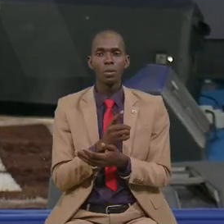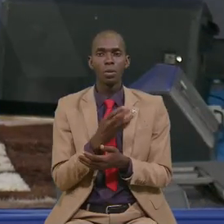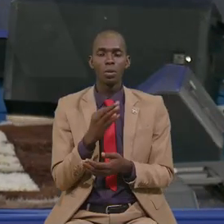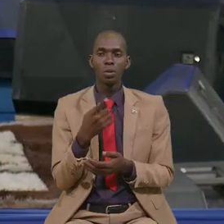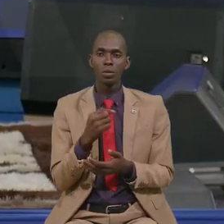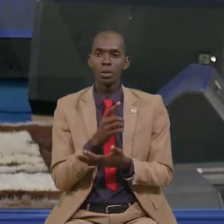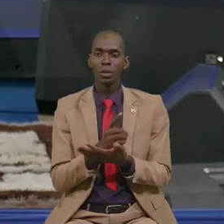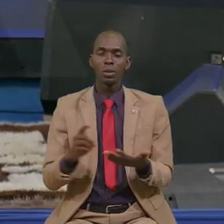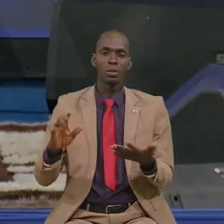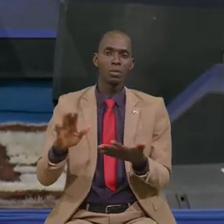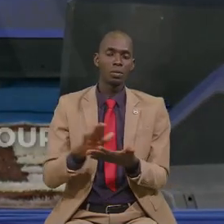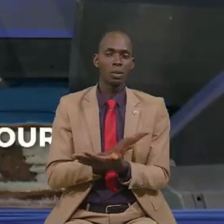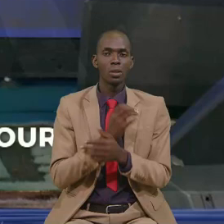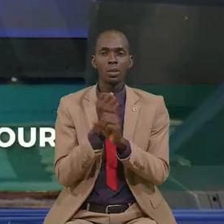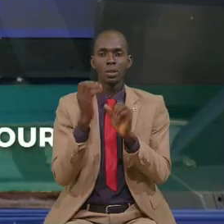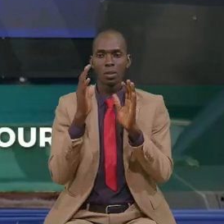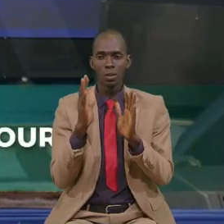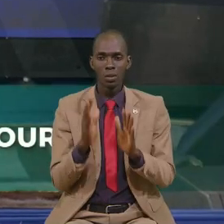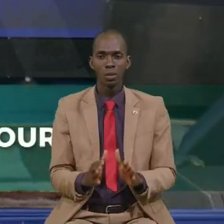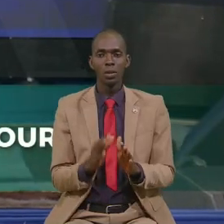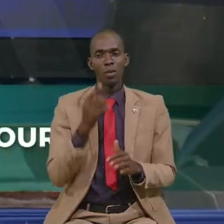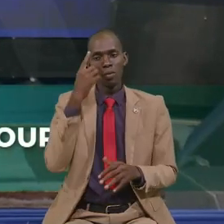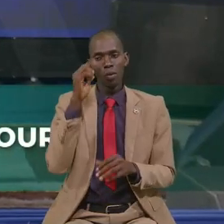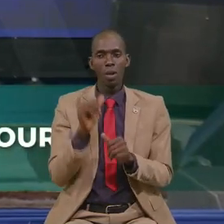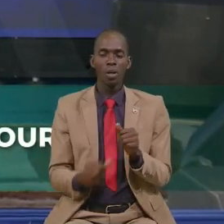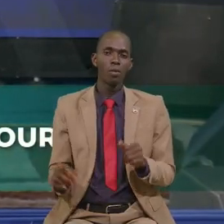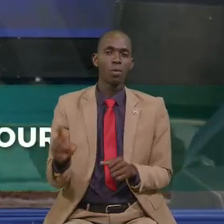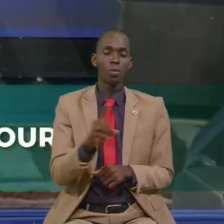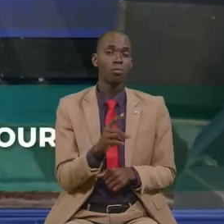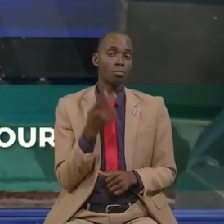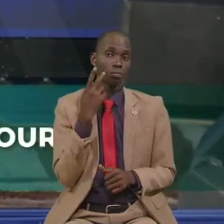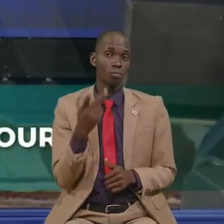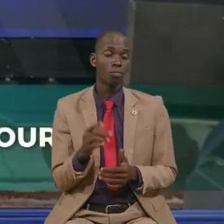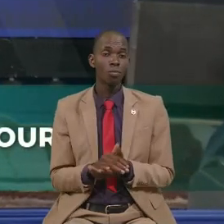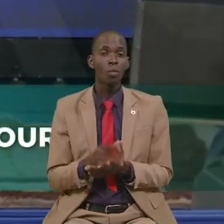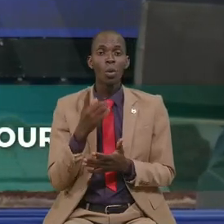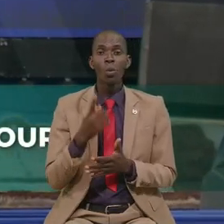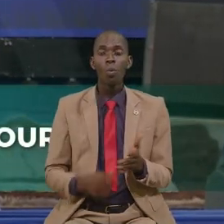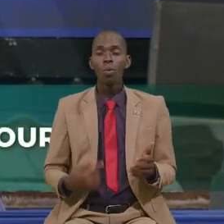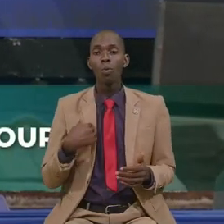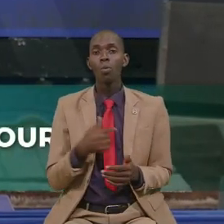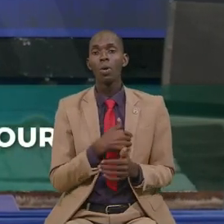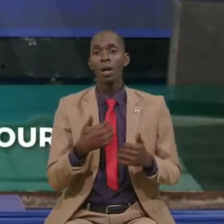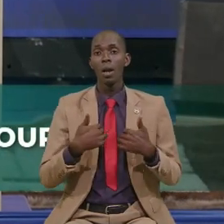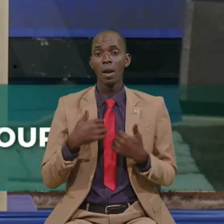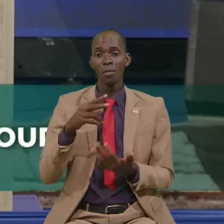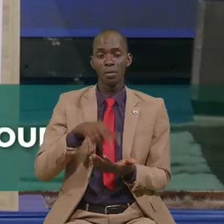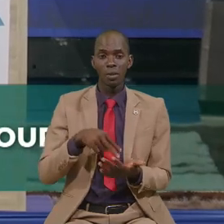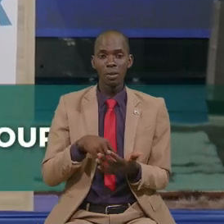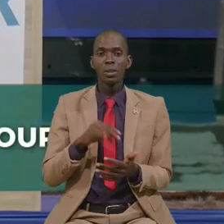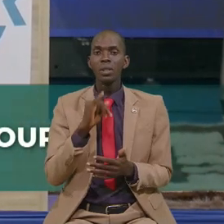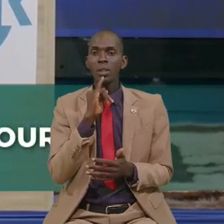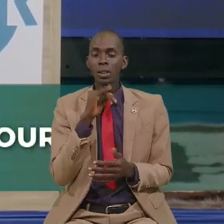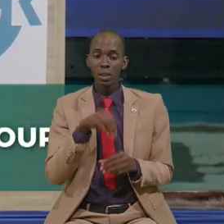the supernatural Savior for everyone. Actually, what we have read is chapter 37. There